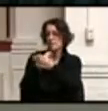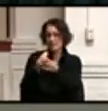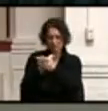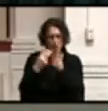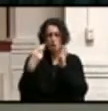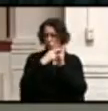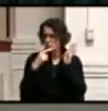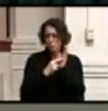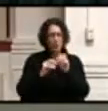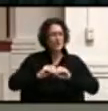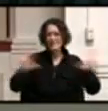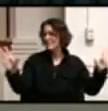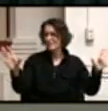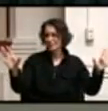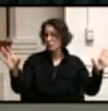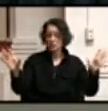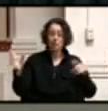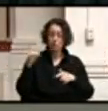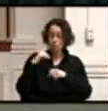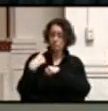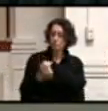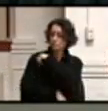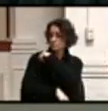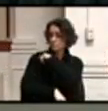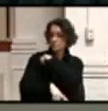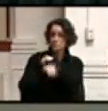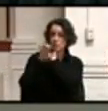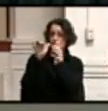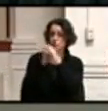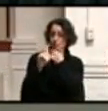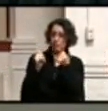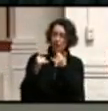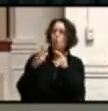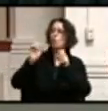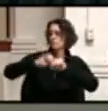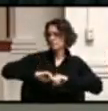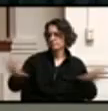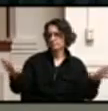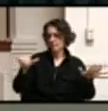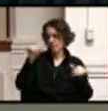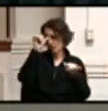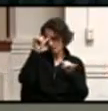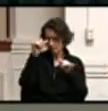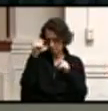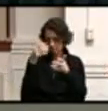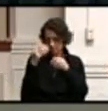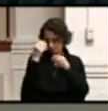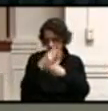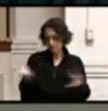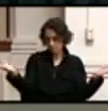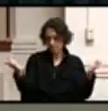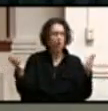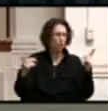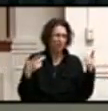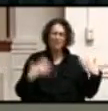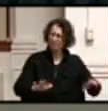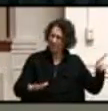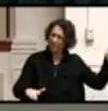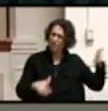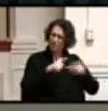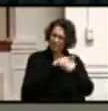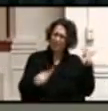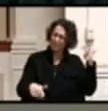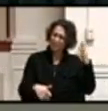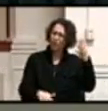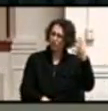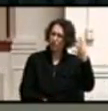gonna impose the $100 penalty now, then let's give people notice and do notice that. They did get notice. Right. Four